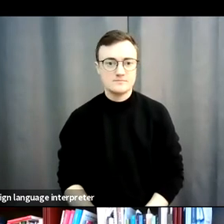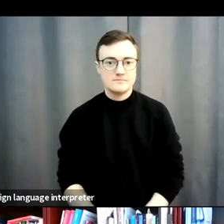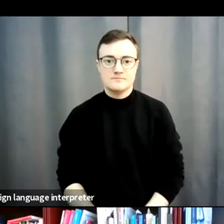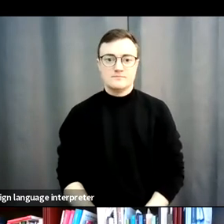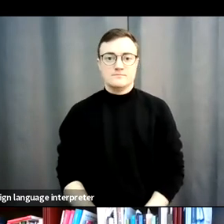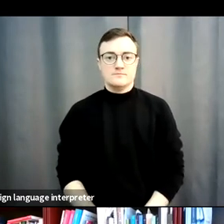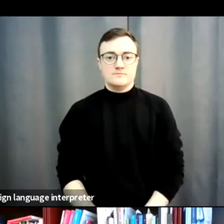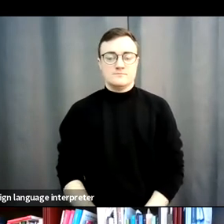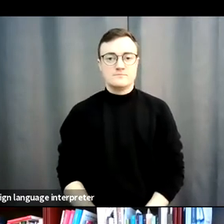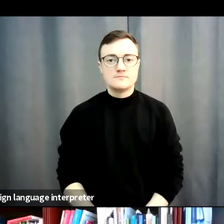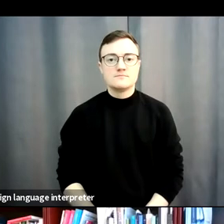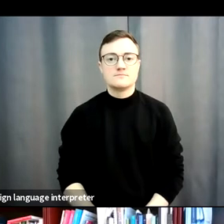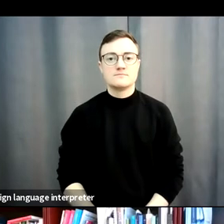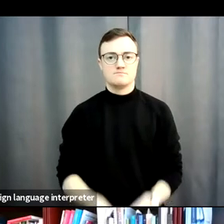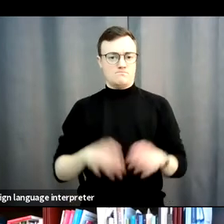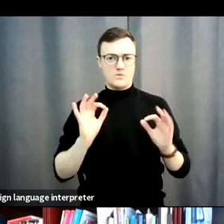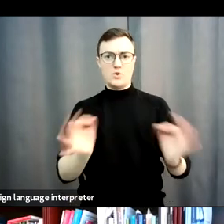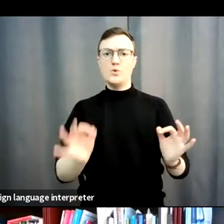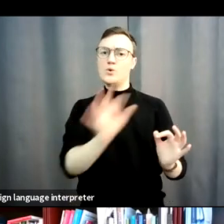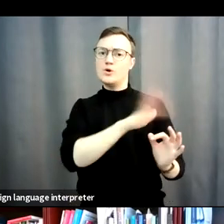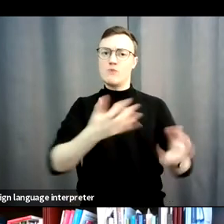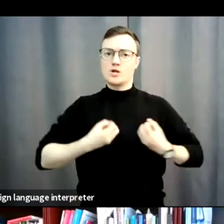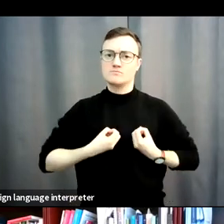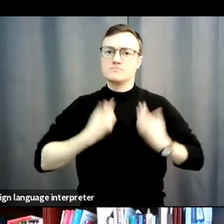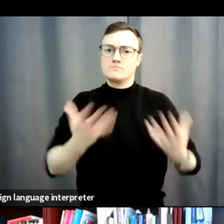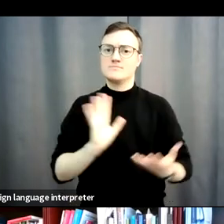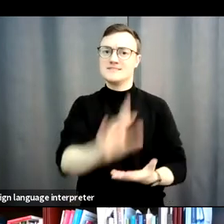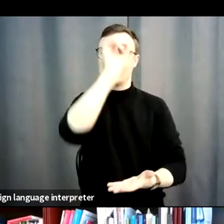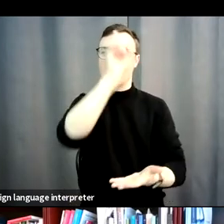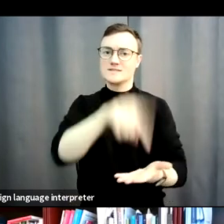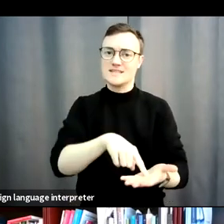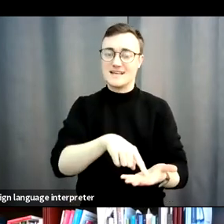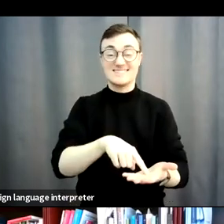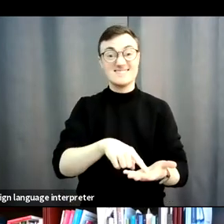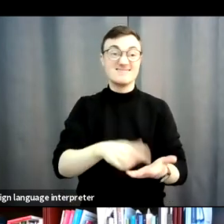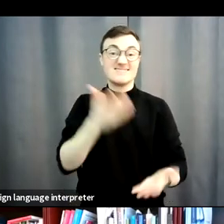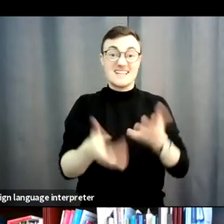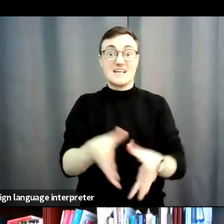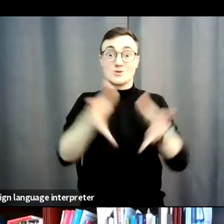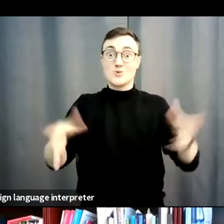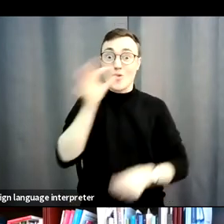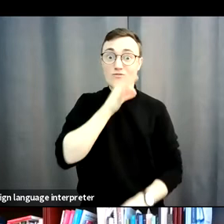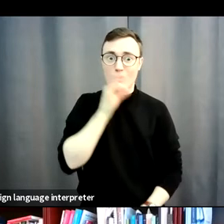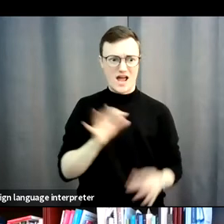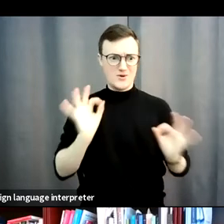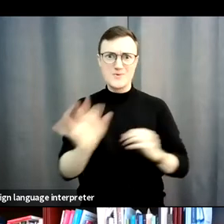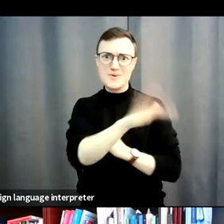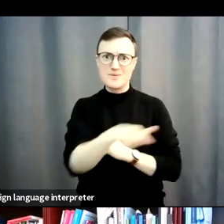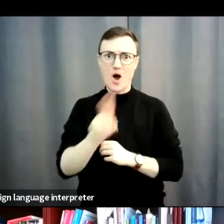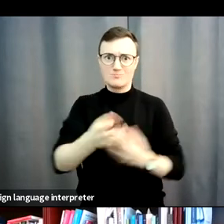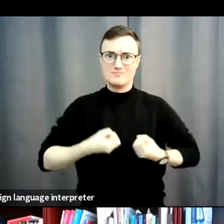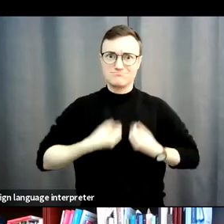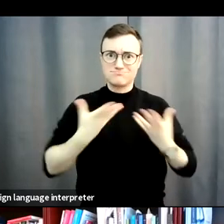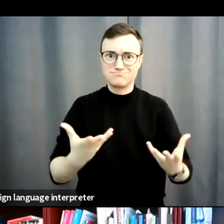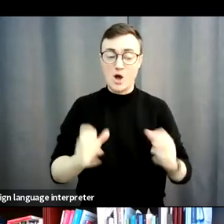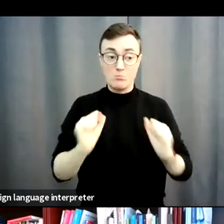So how can children express their views? And this is a kind of a general question to ask. How can children express their views? Do they have to do it